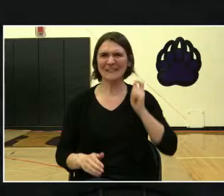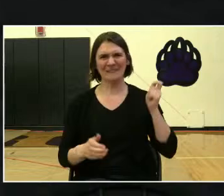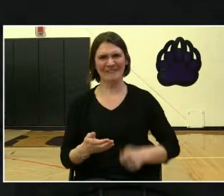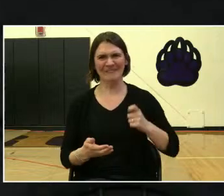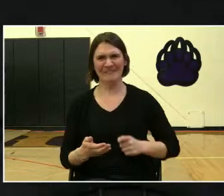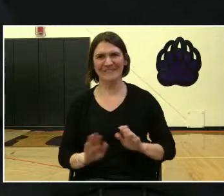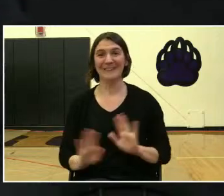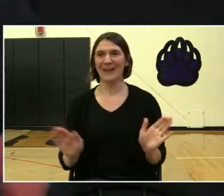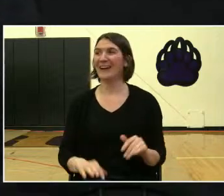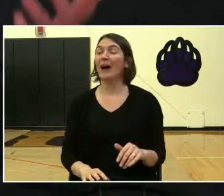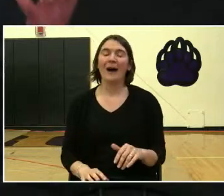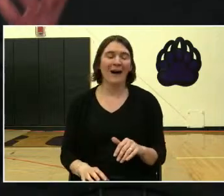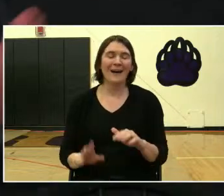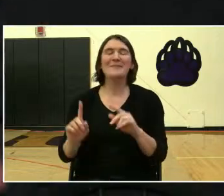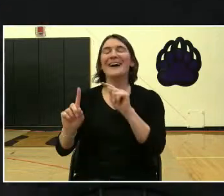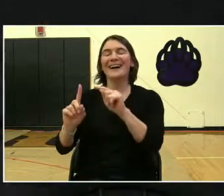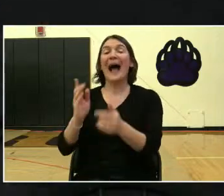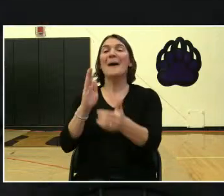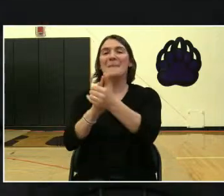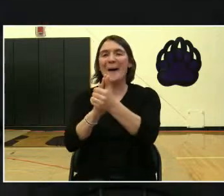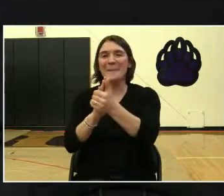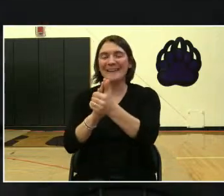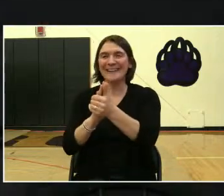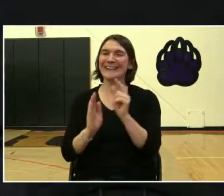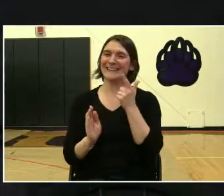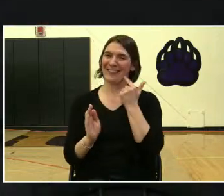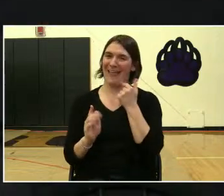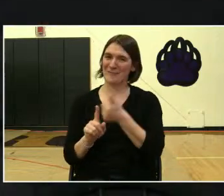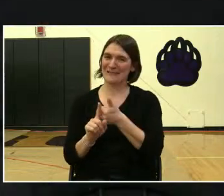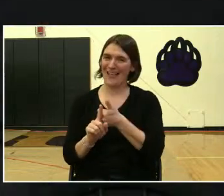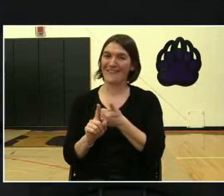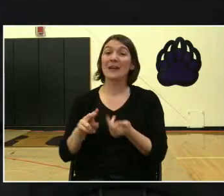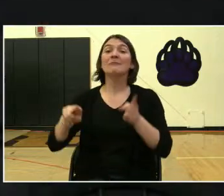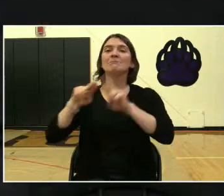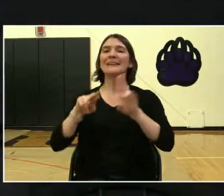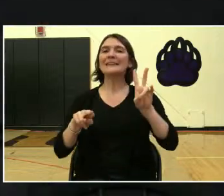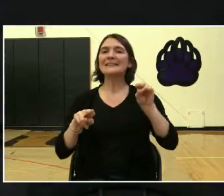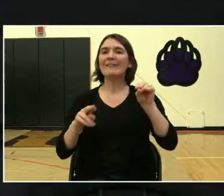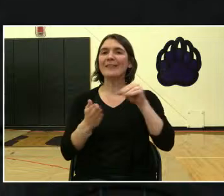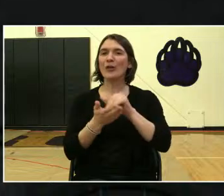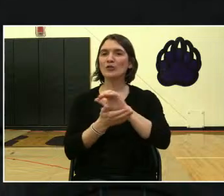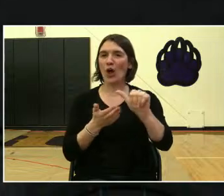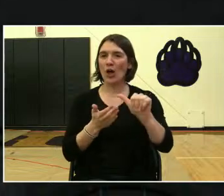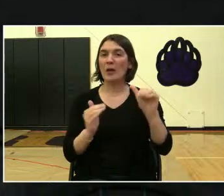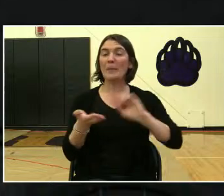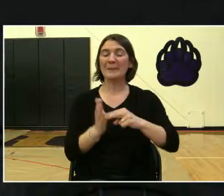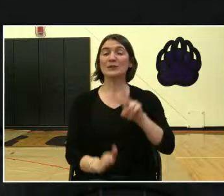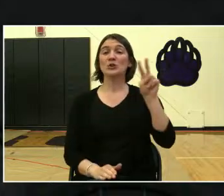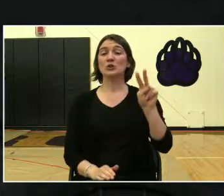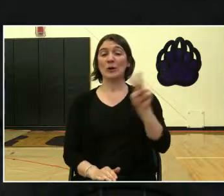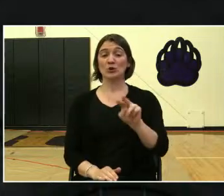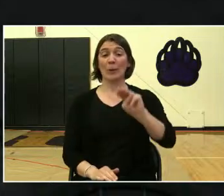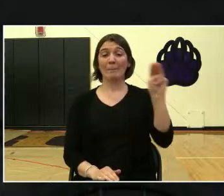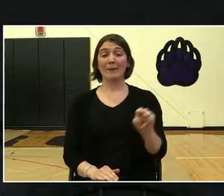cancel to increase the um budget by $7,000 to 22